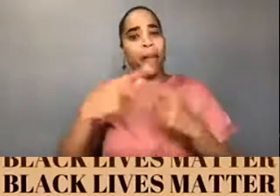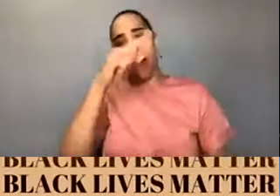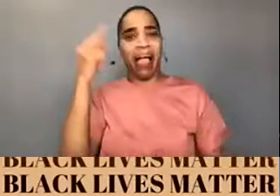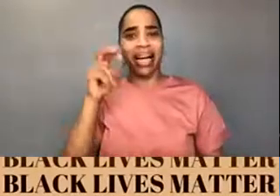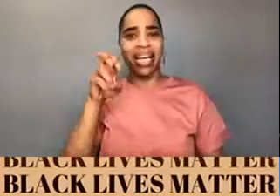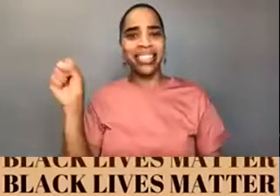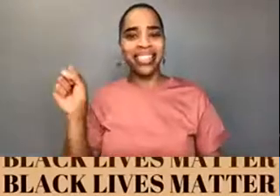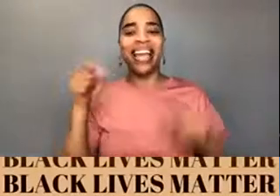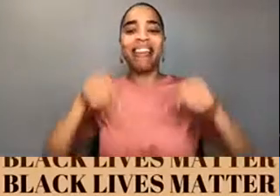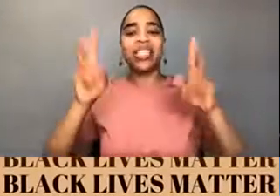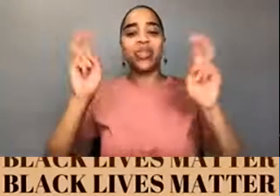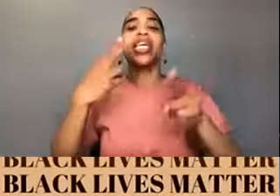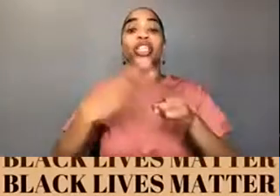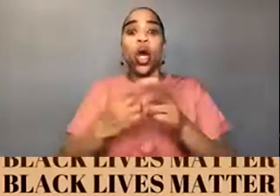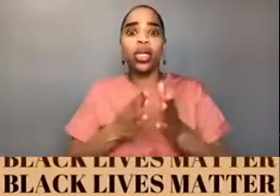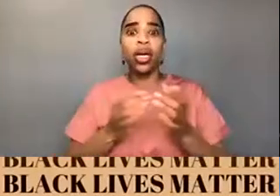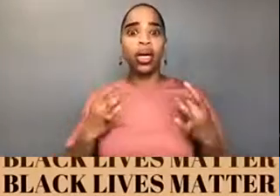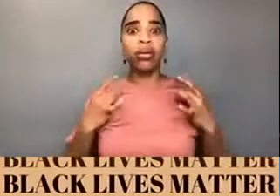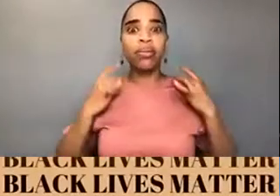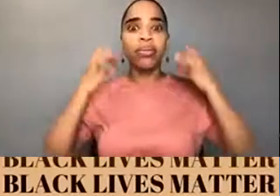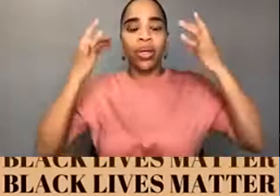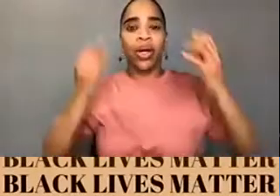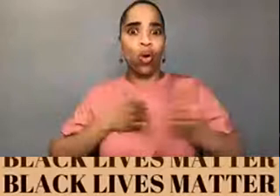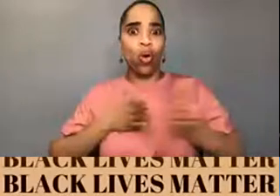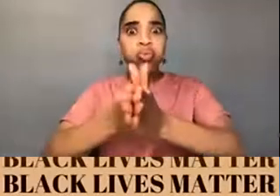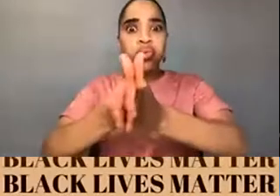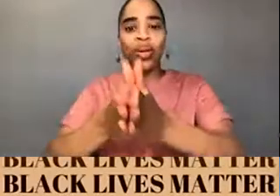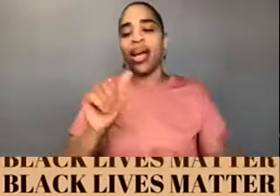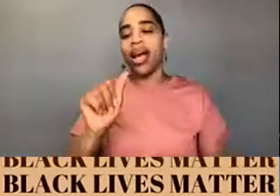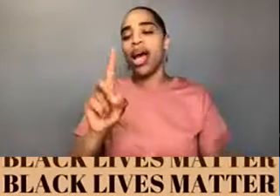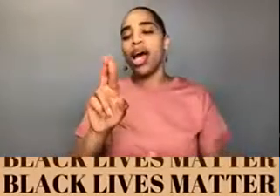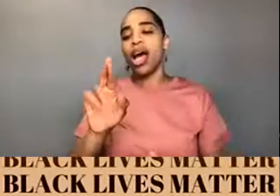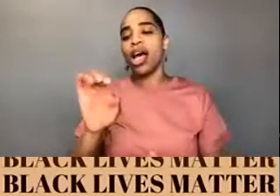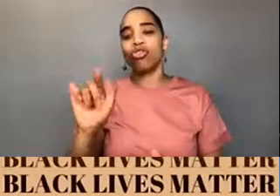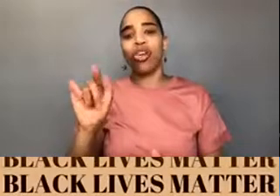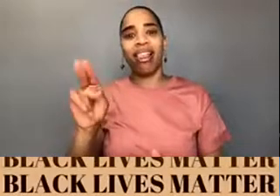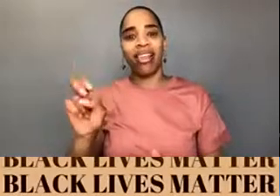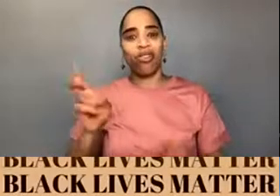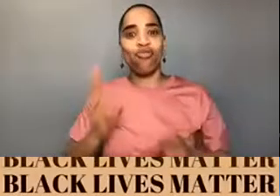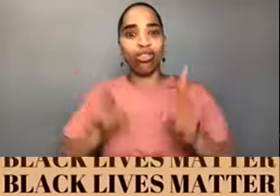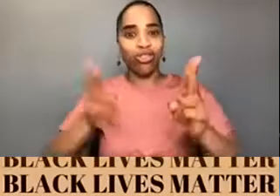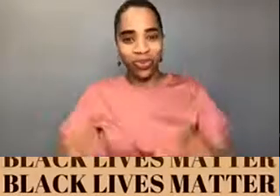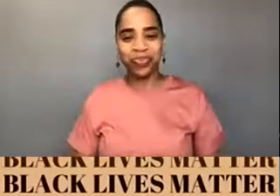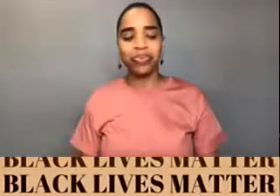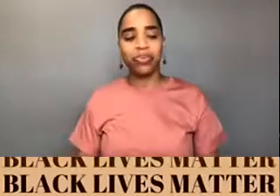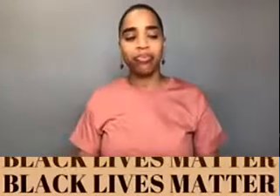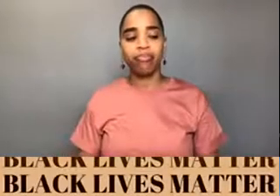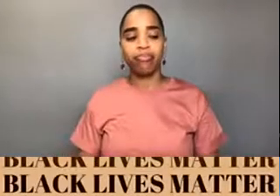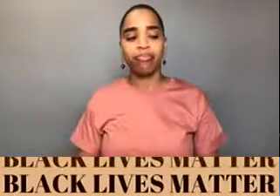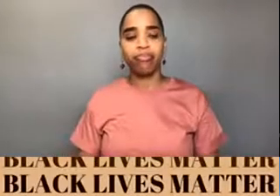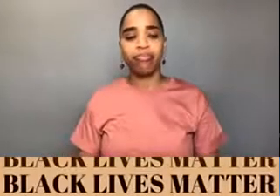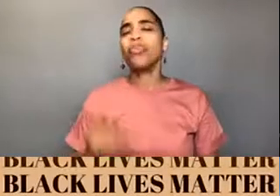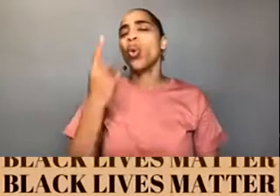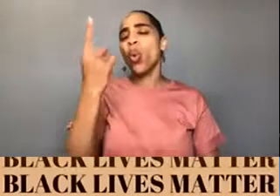I call it Adrenaline Rush. So there's this thing, right? It's